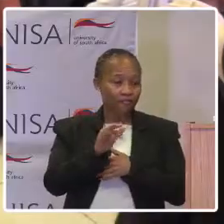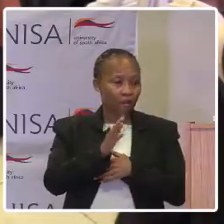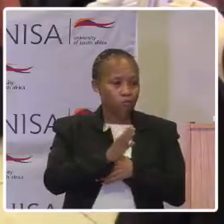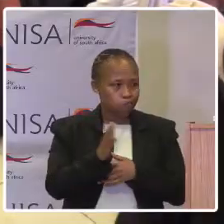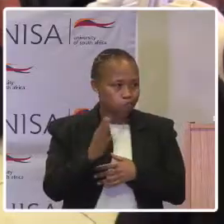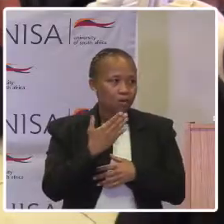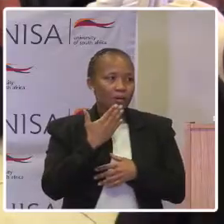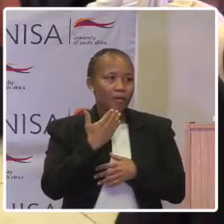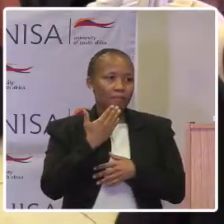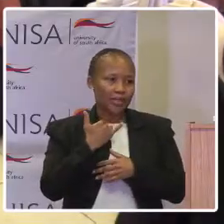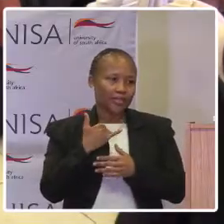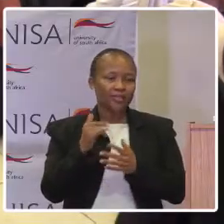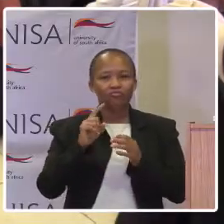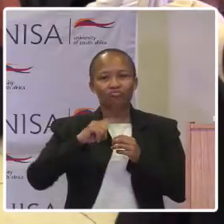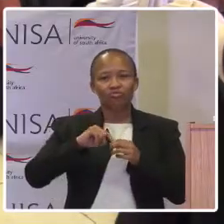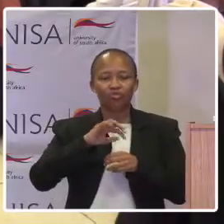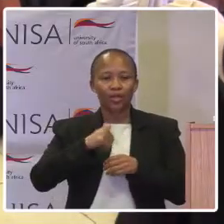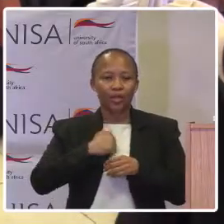stage.